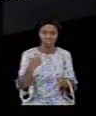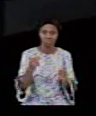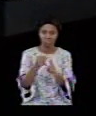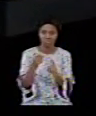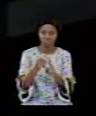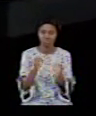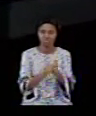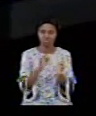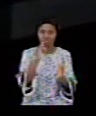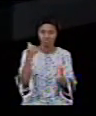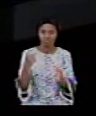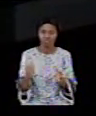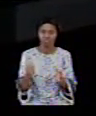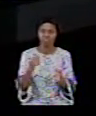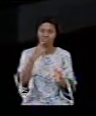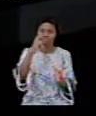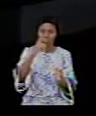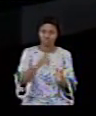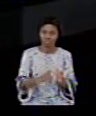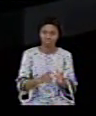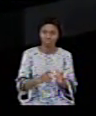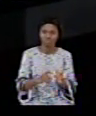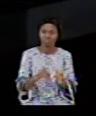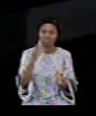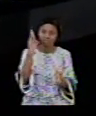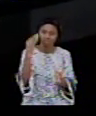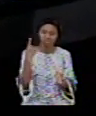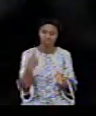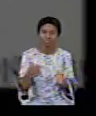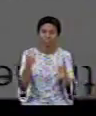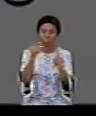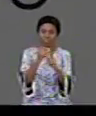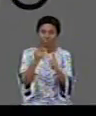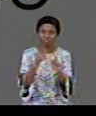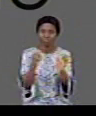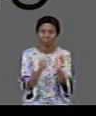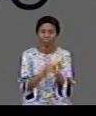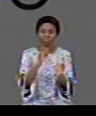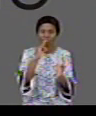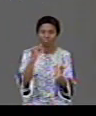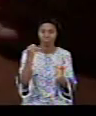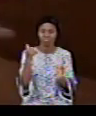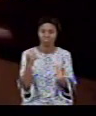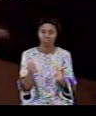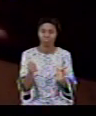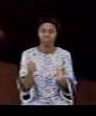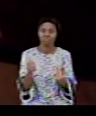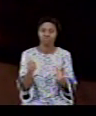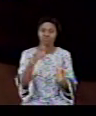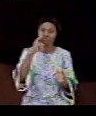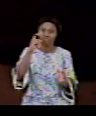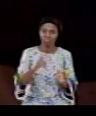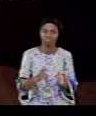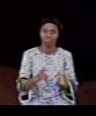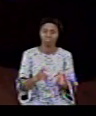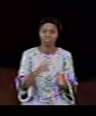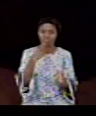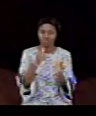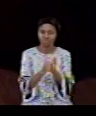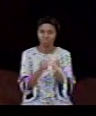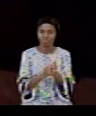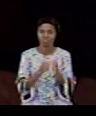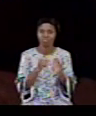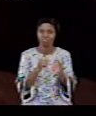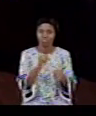preach the word that's an imperative preach the word that's the non-negotiable it says be instant in season